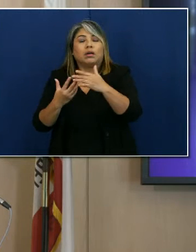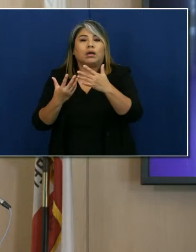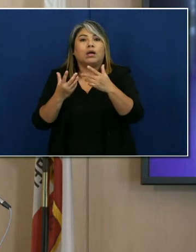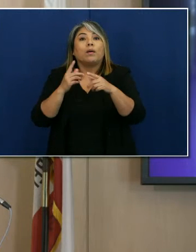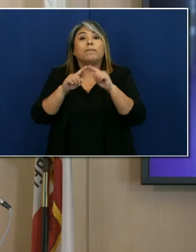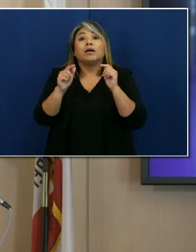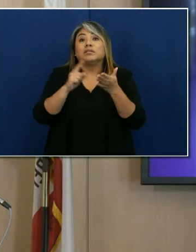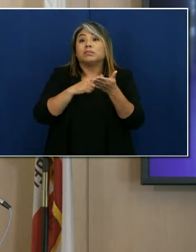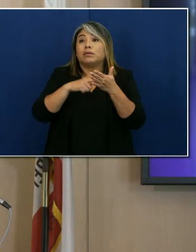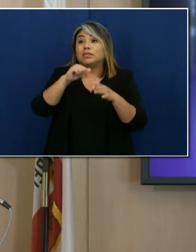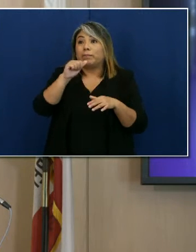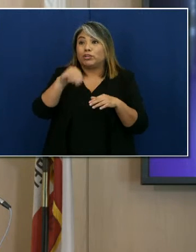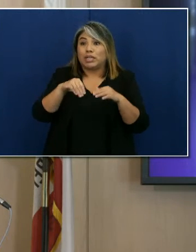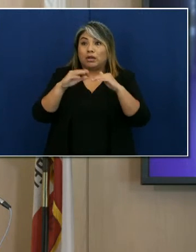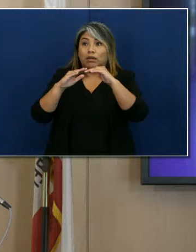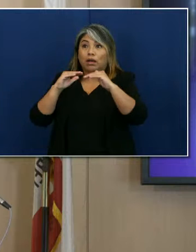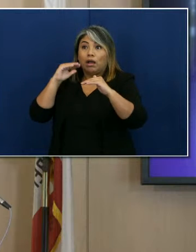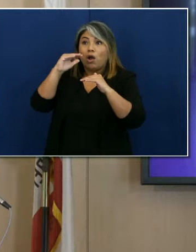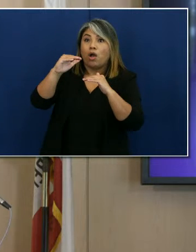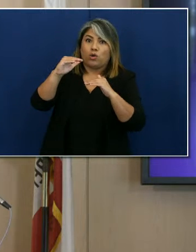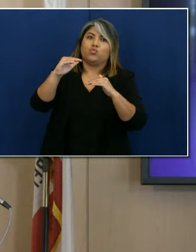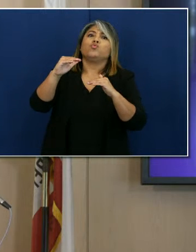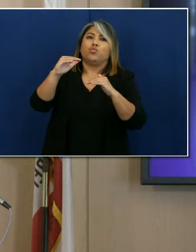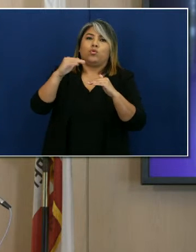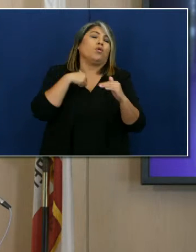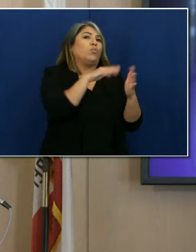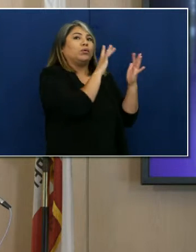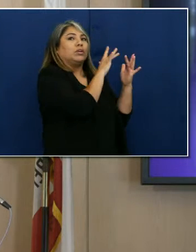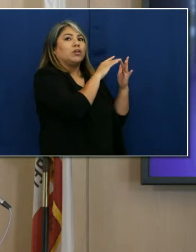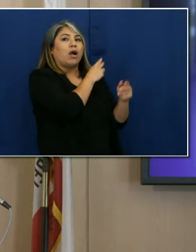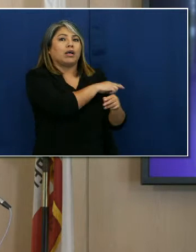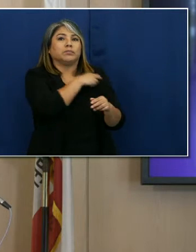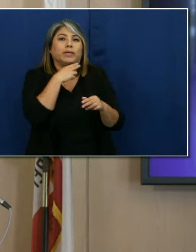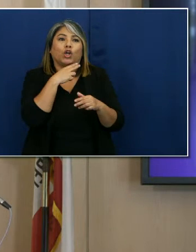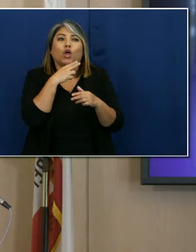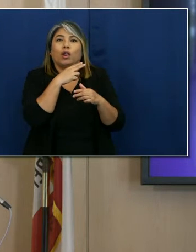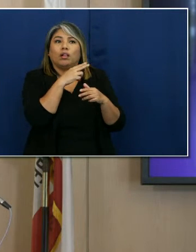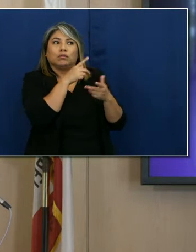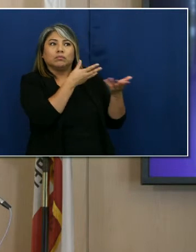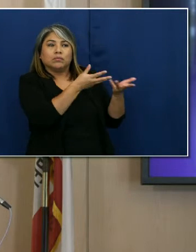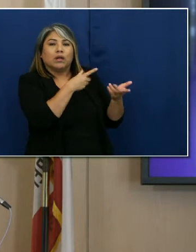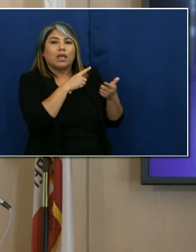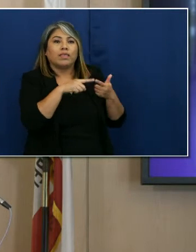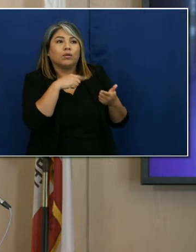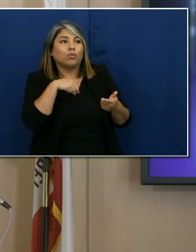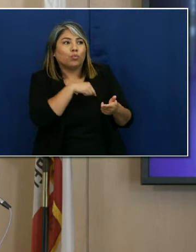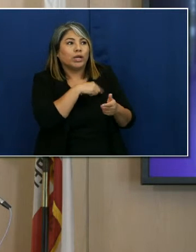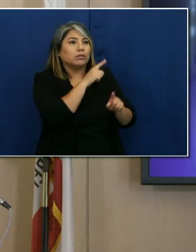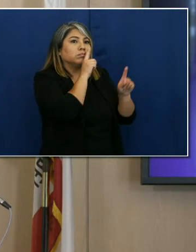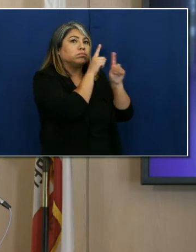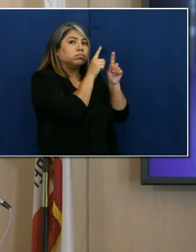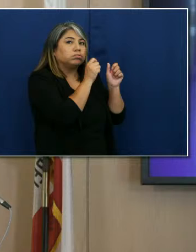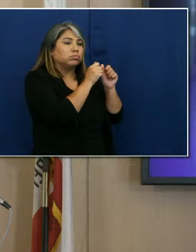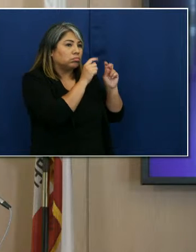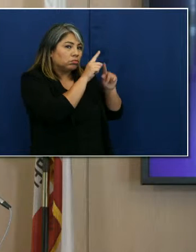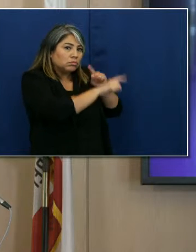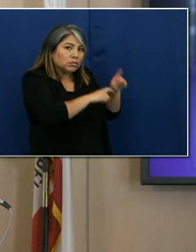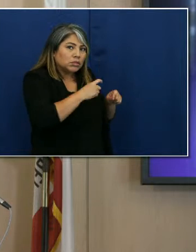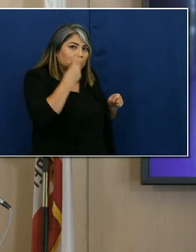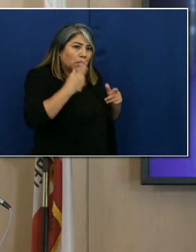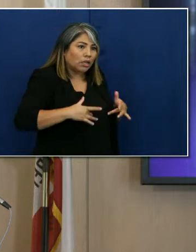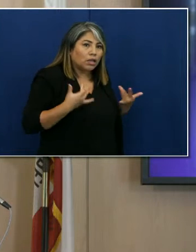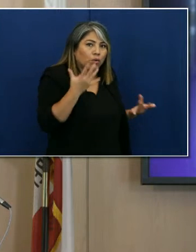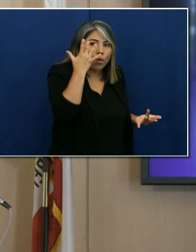that 10%, reach out to our hospital partners and do further conversations and dig down to see what that is.